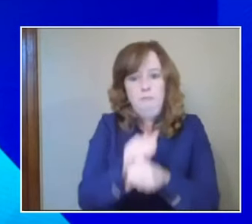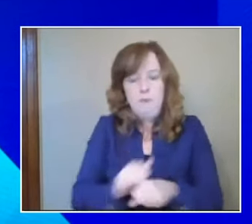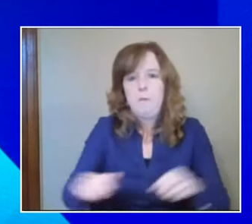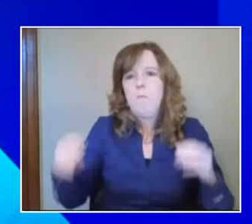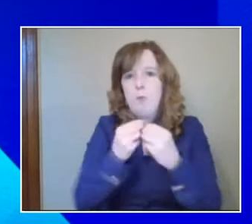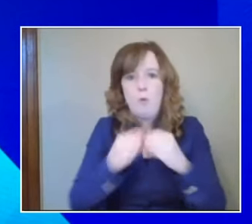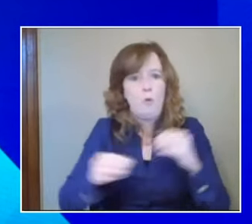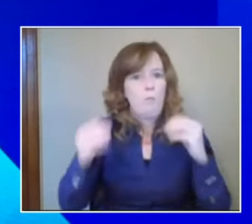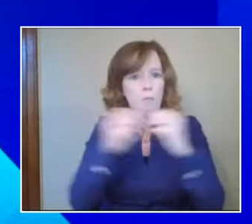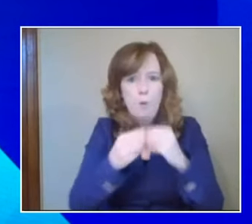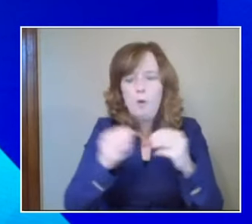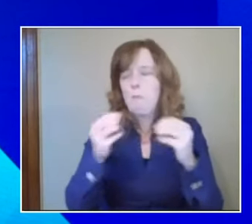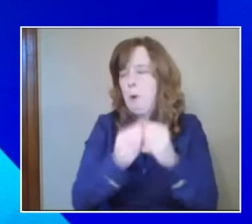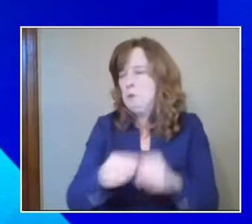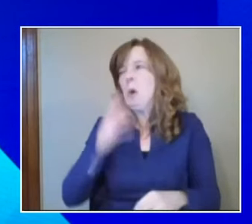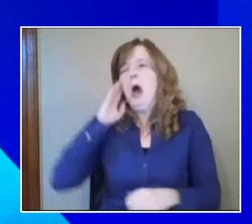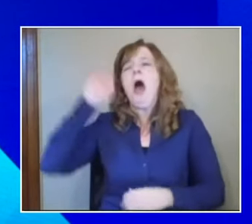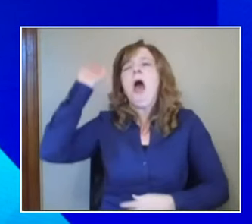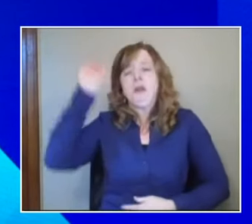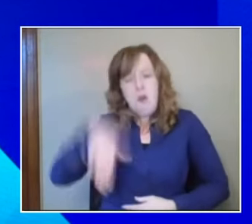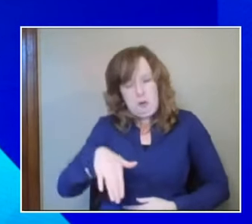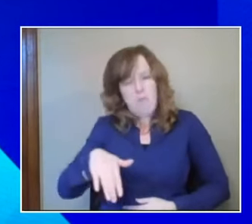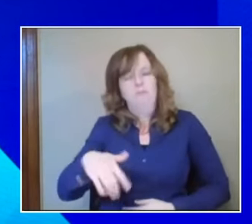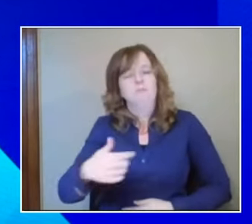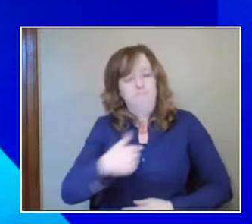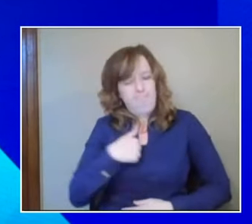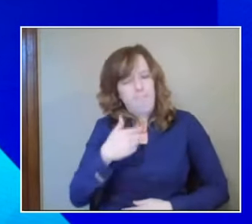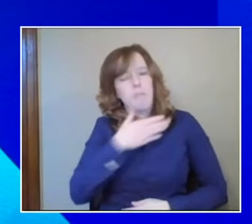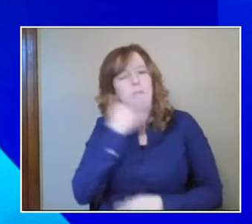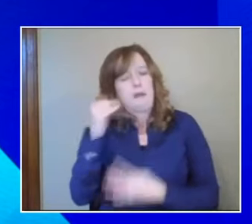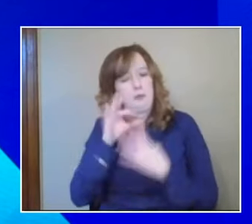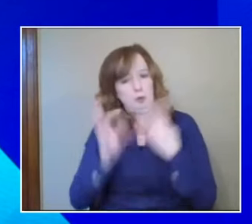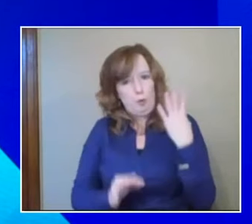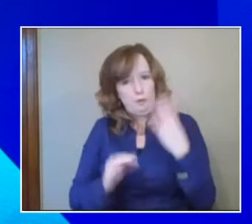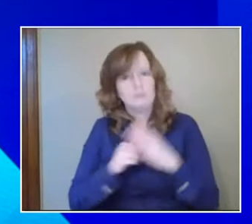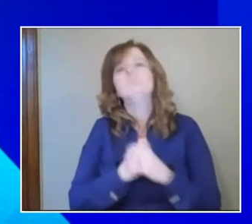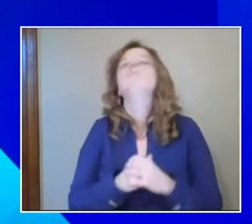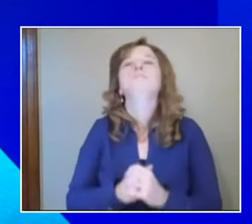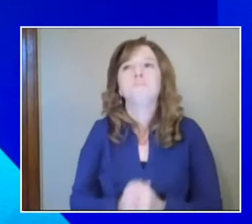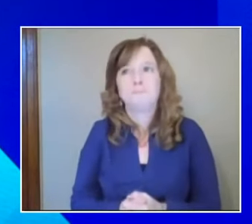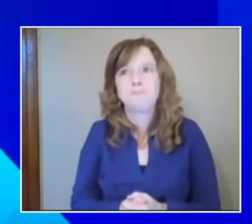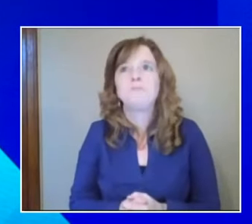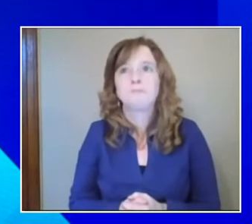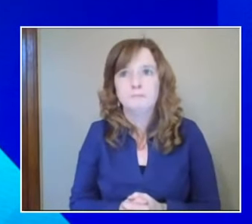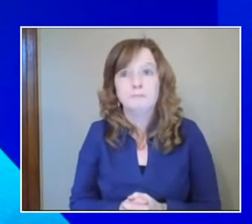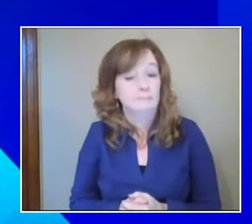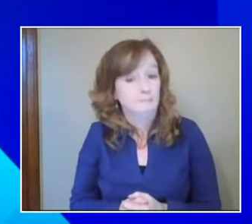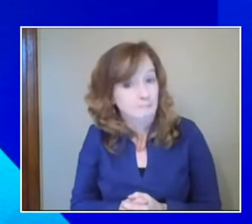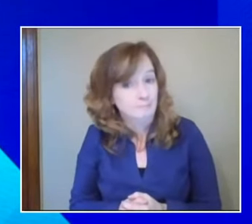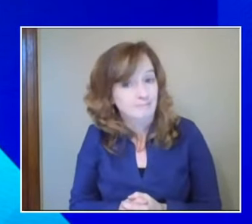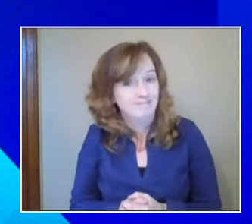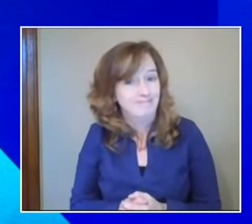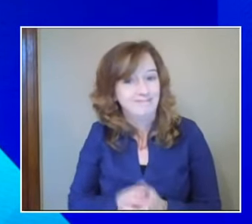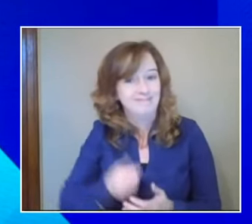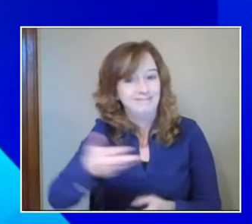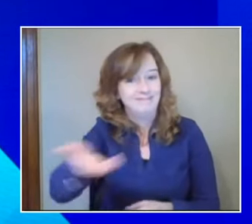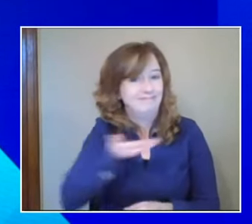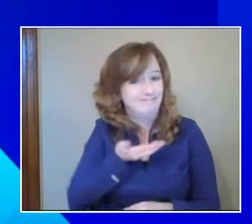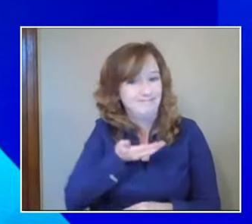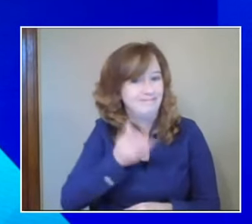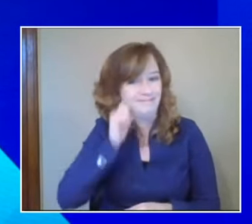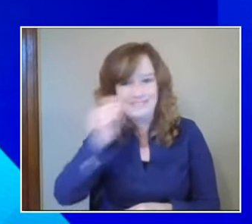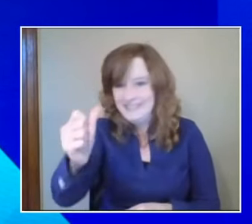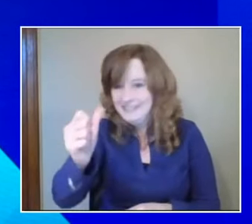the best choice. Guess what happened? I didn't get the job. I went home feeling angry and